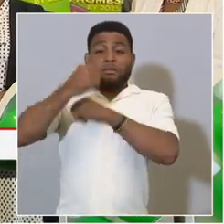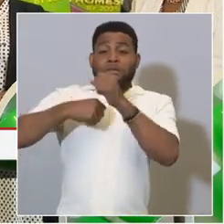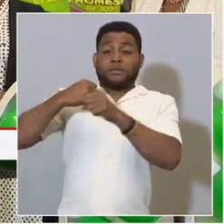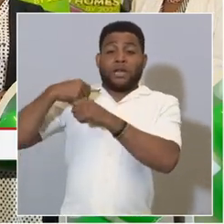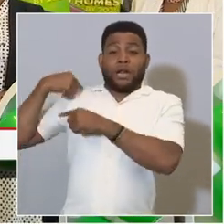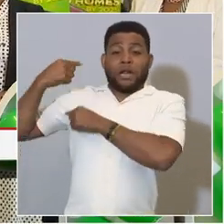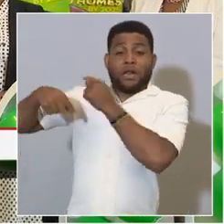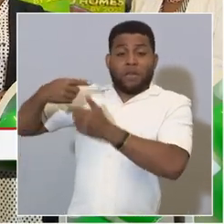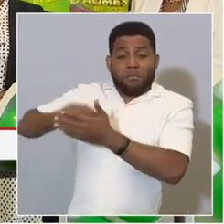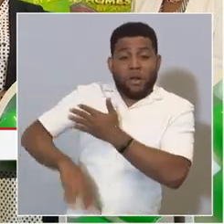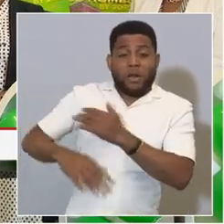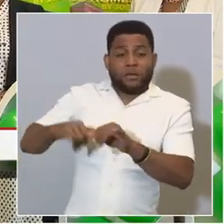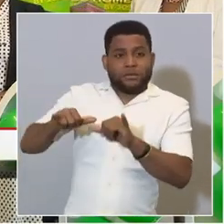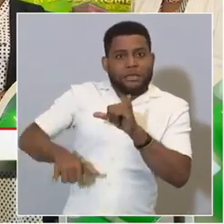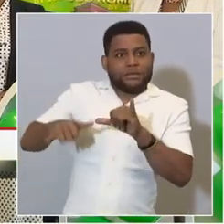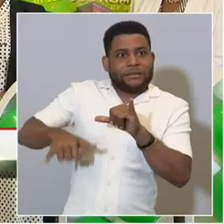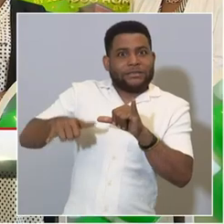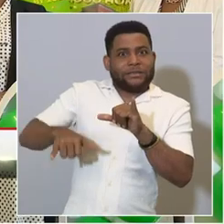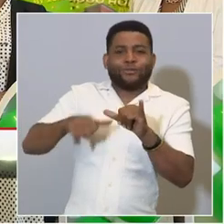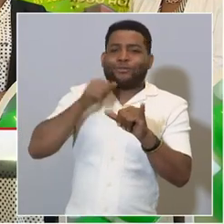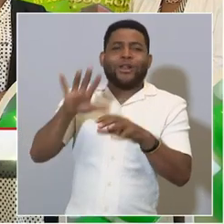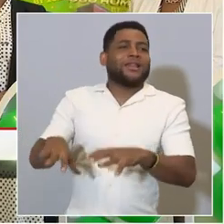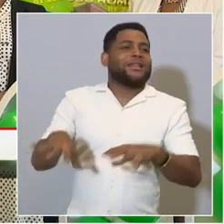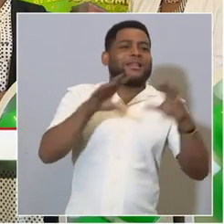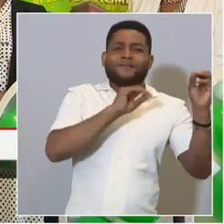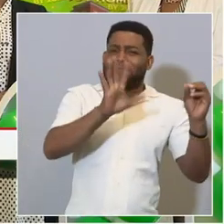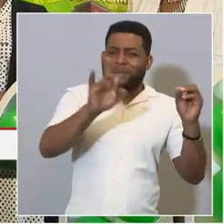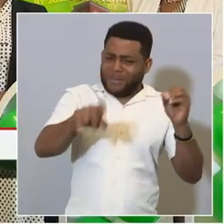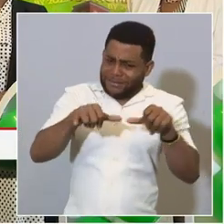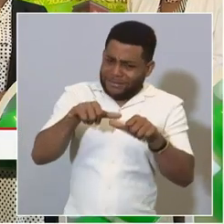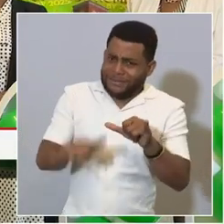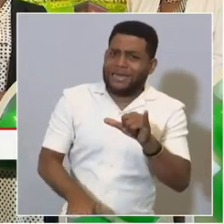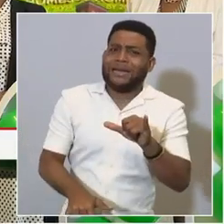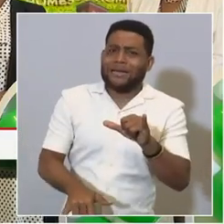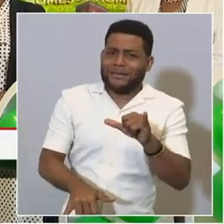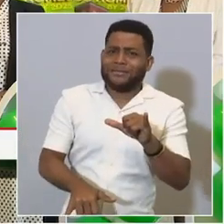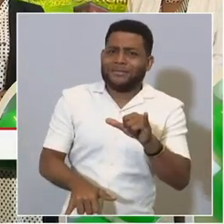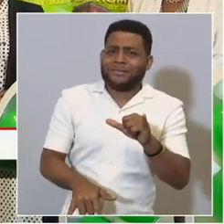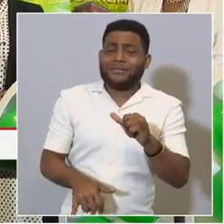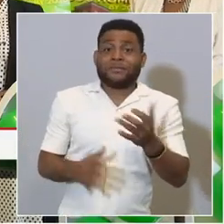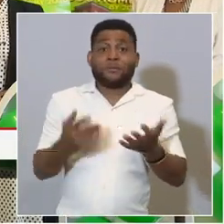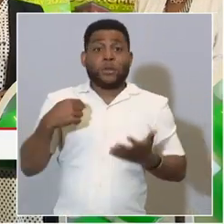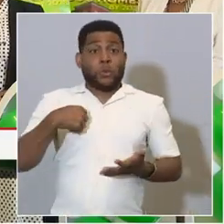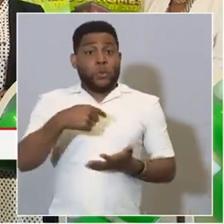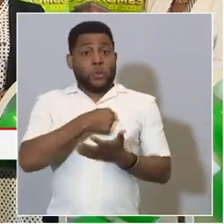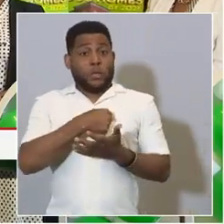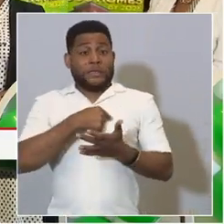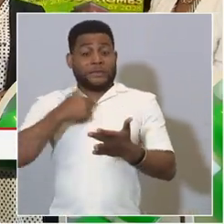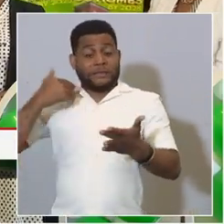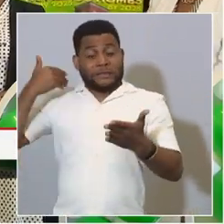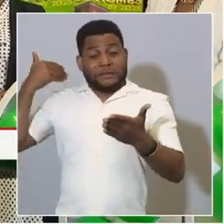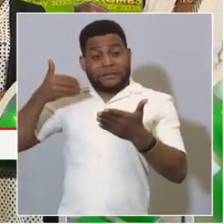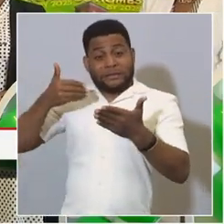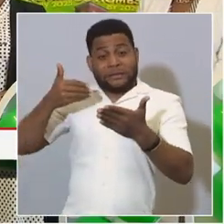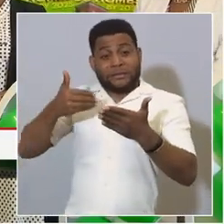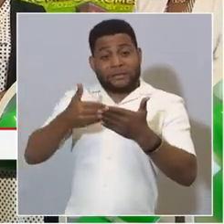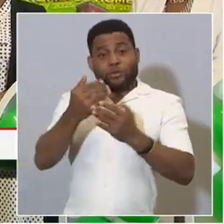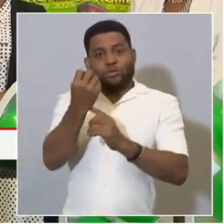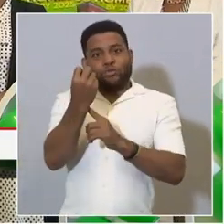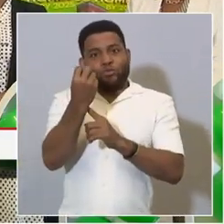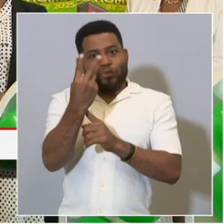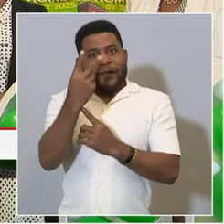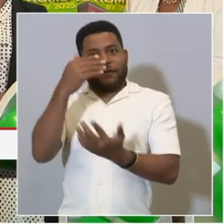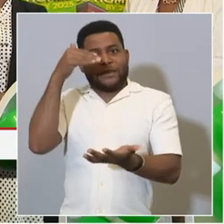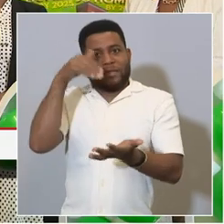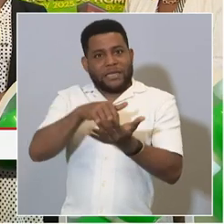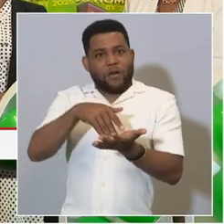36,000 units, understanding that the mayor and her team are within striking distance of hitting that 12,000 affordable unit target as well,